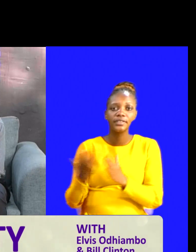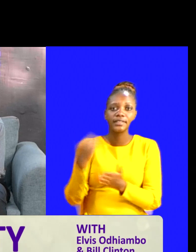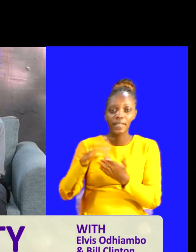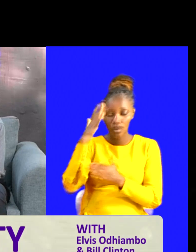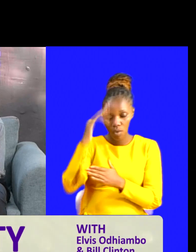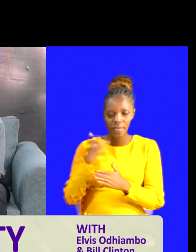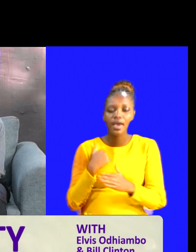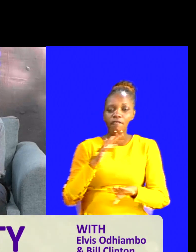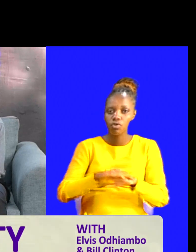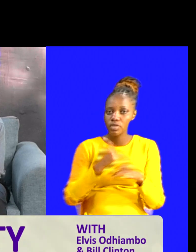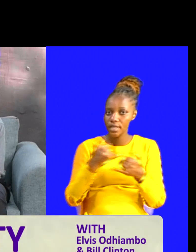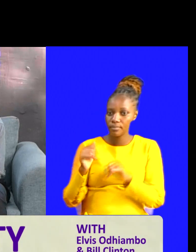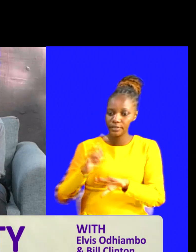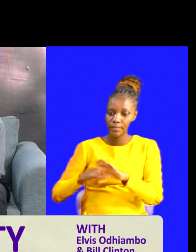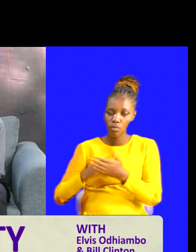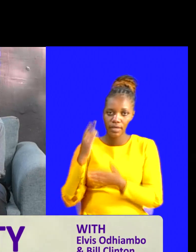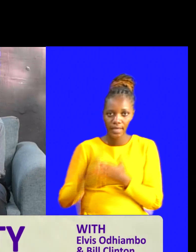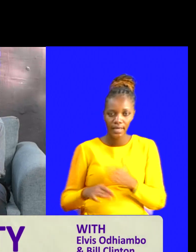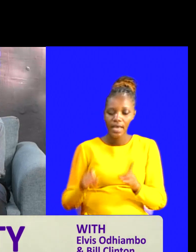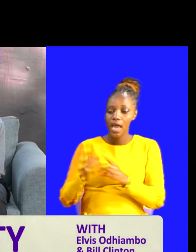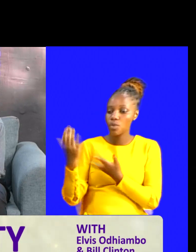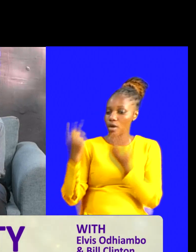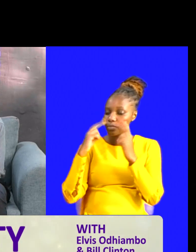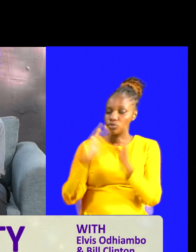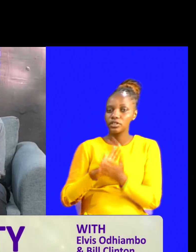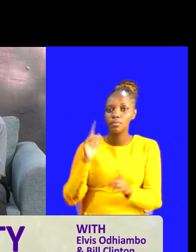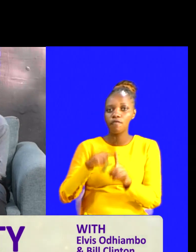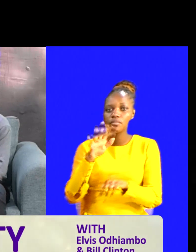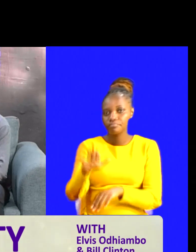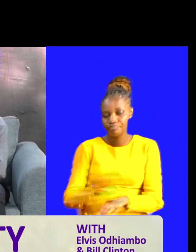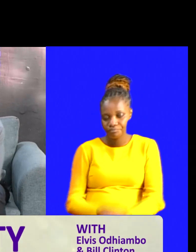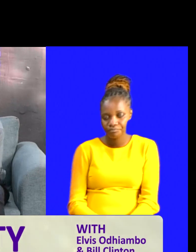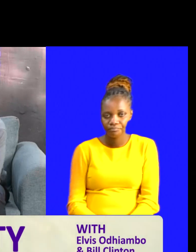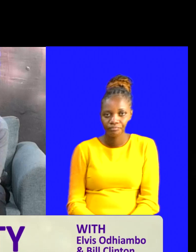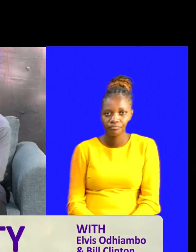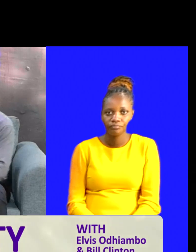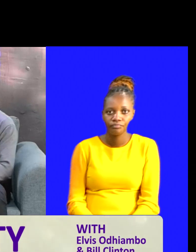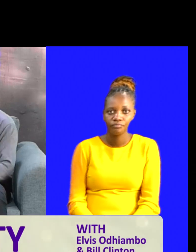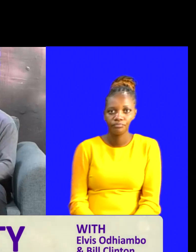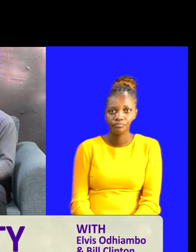good game over the weekend. So we're yet to see more from Johnny Evans.